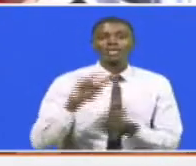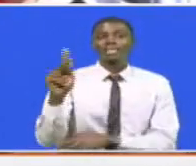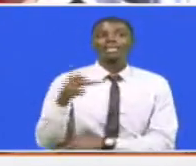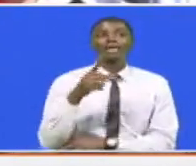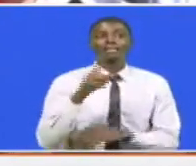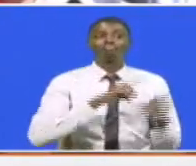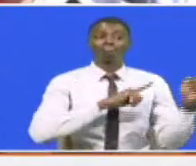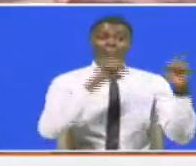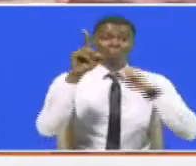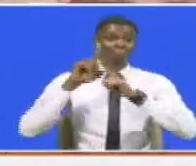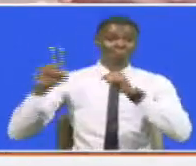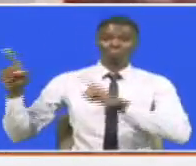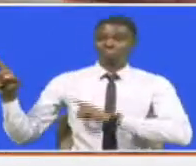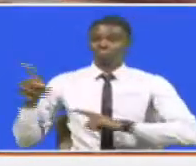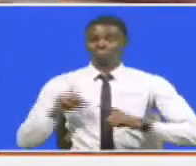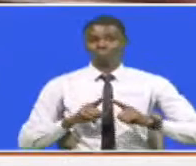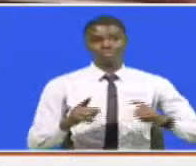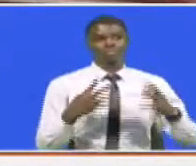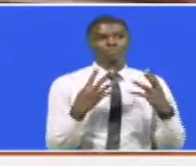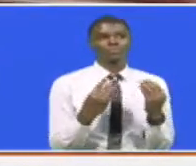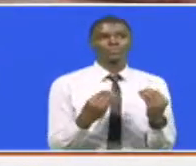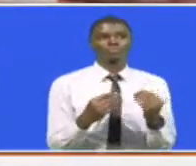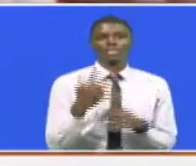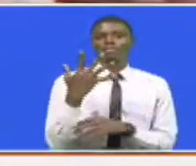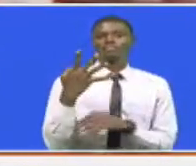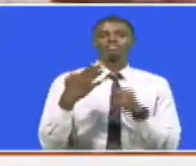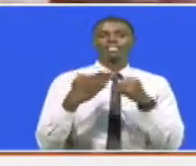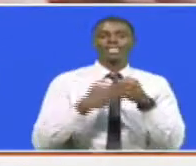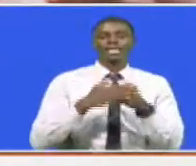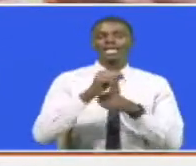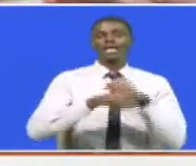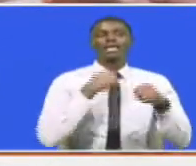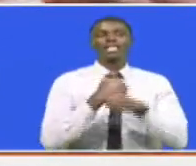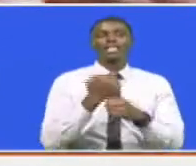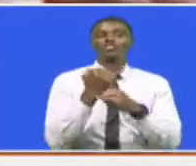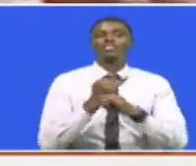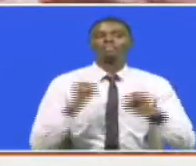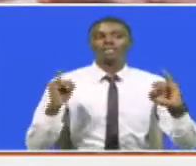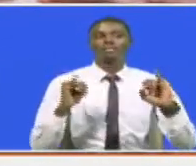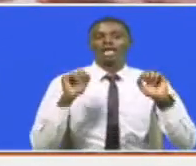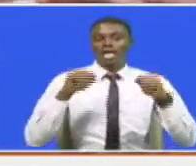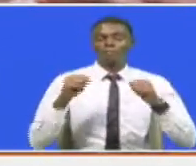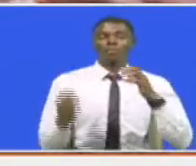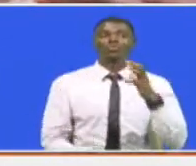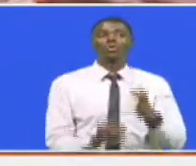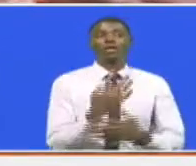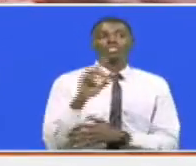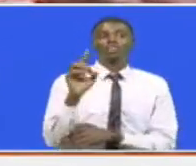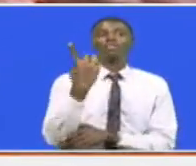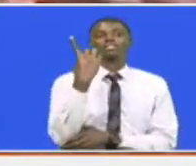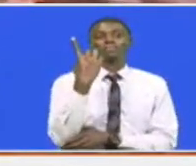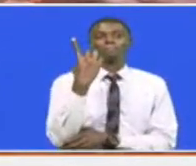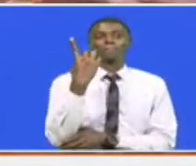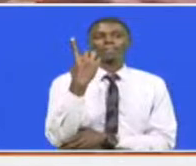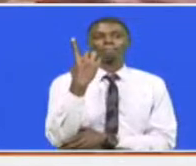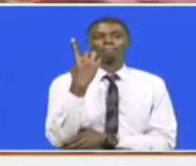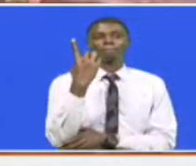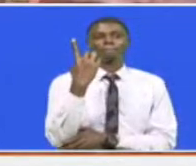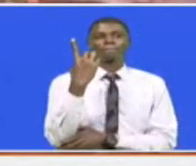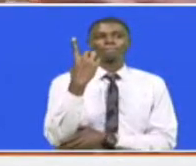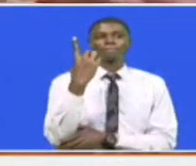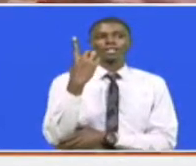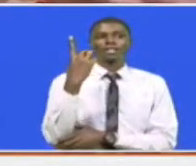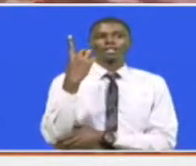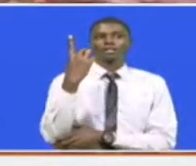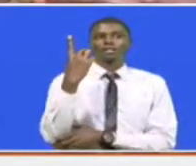can travel with ease. After 59 years of independence, we were able to launch the first maiden